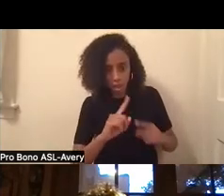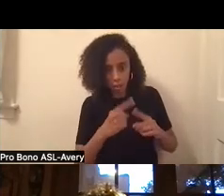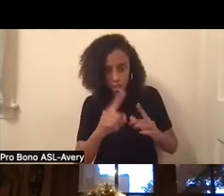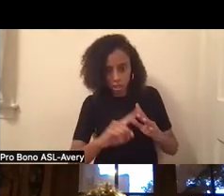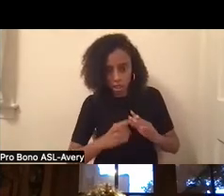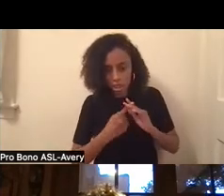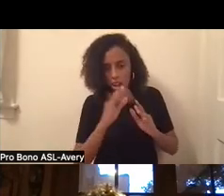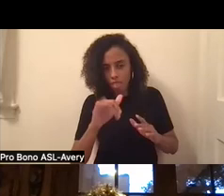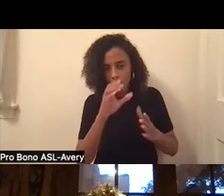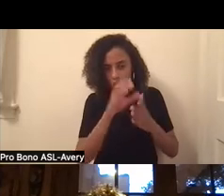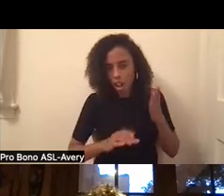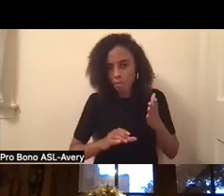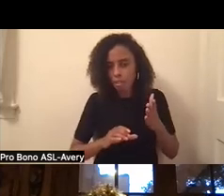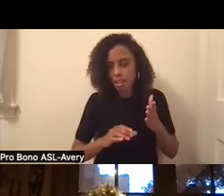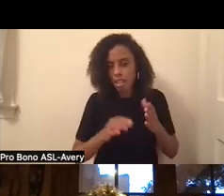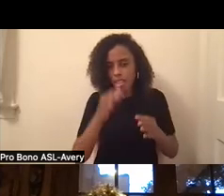Simply love.